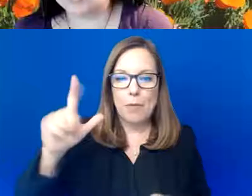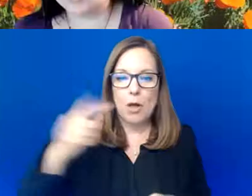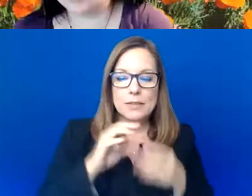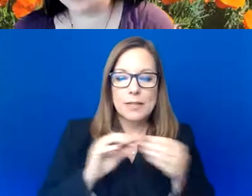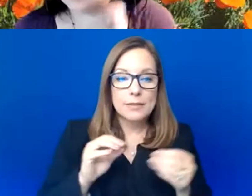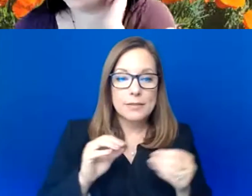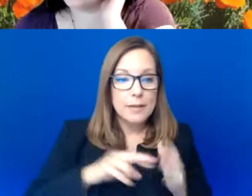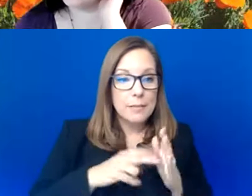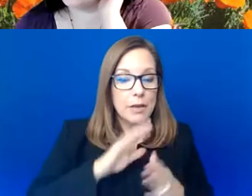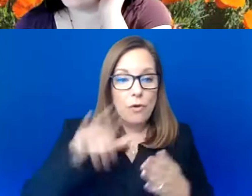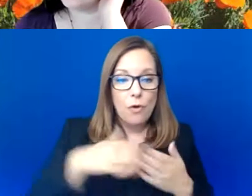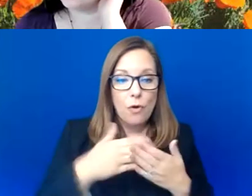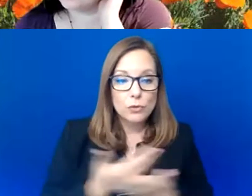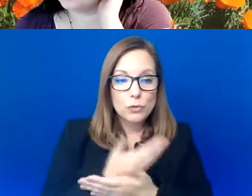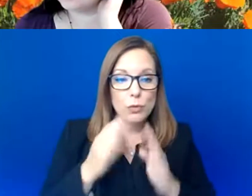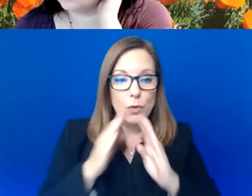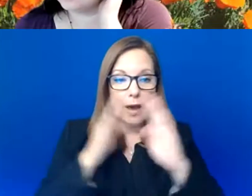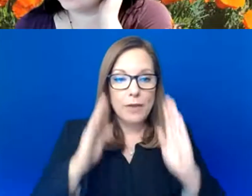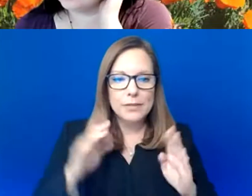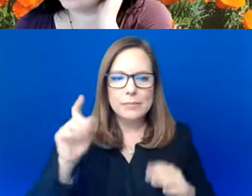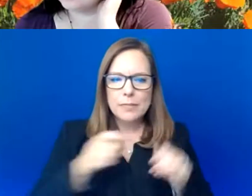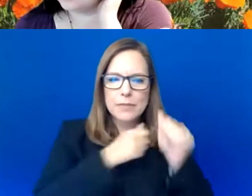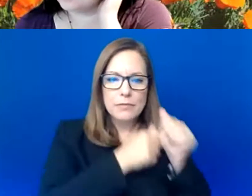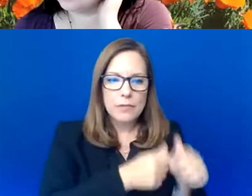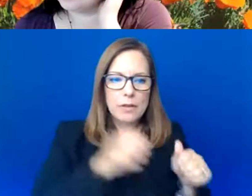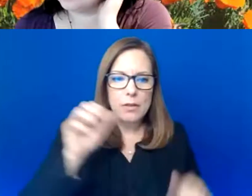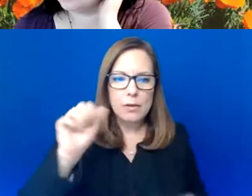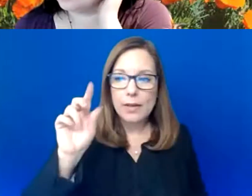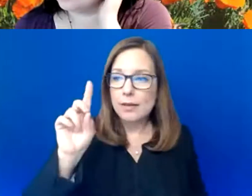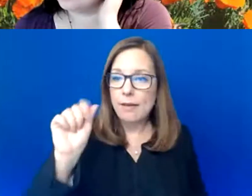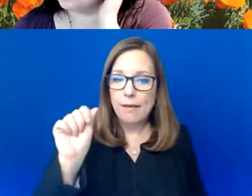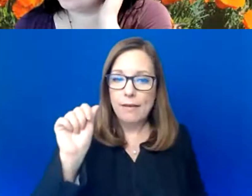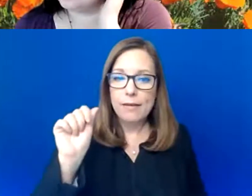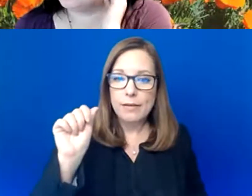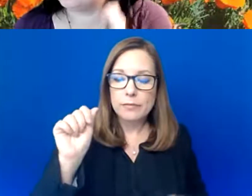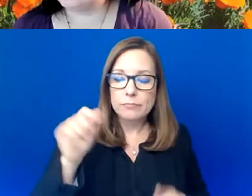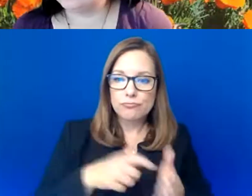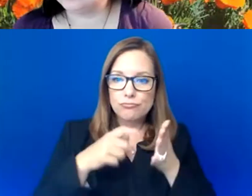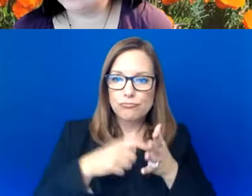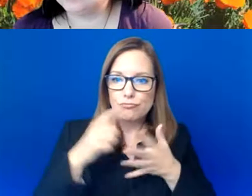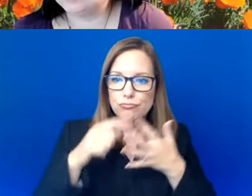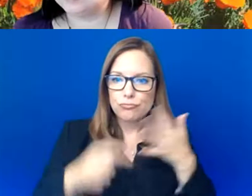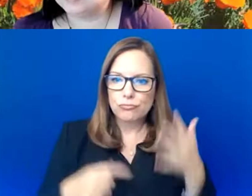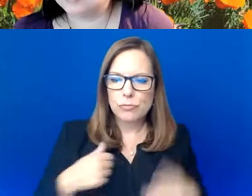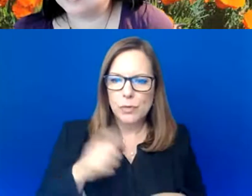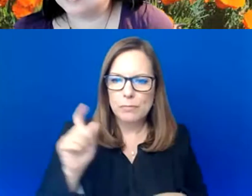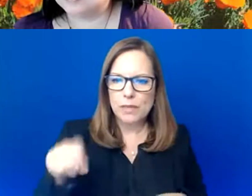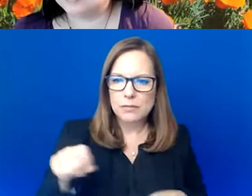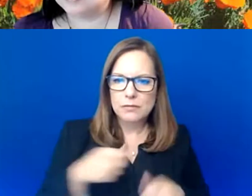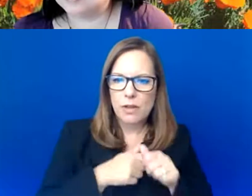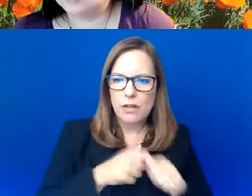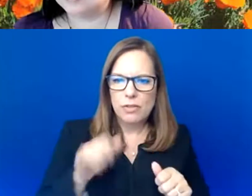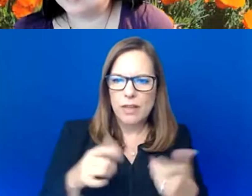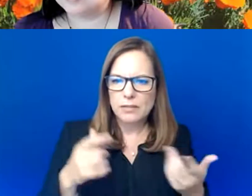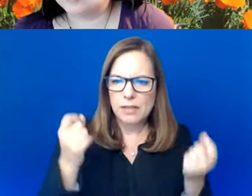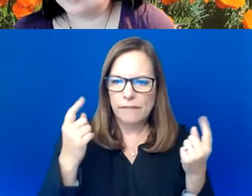follow ADA standards. So as a housing developer, we're required. That is a given. I think